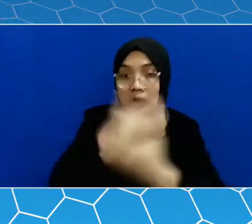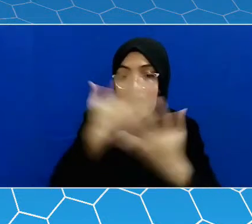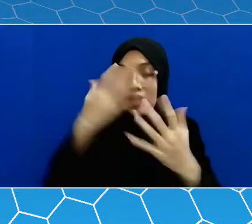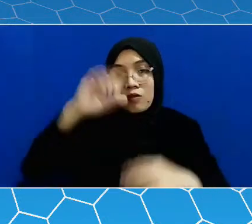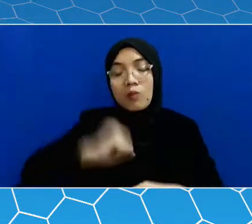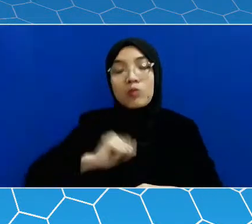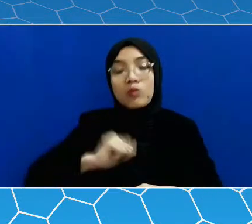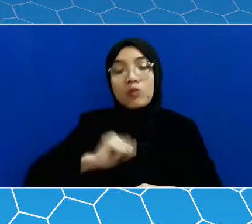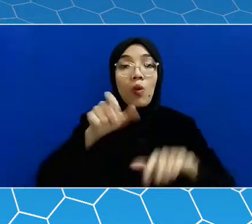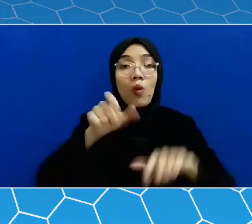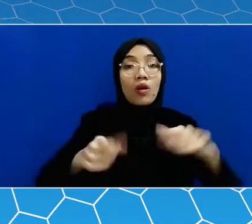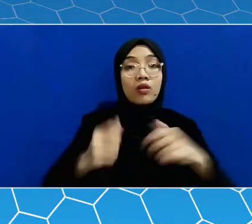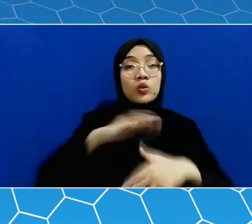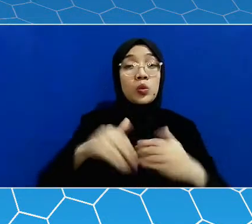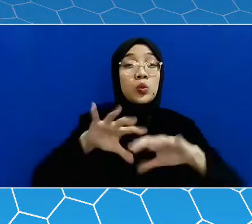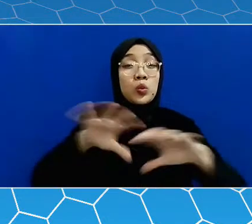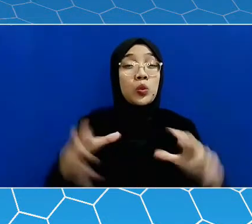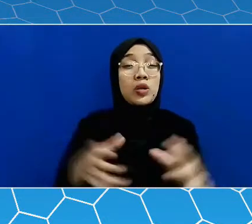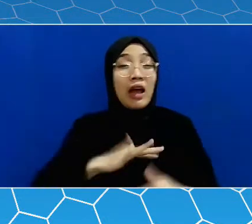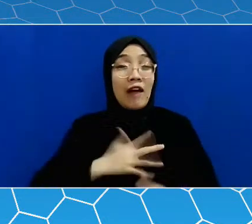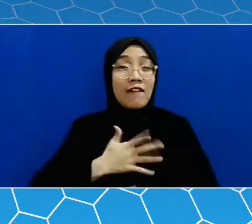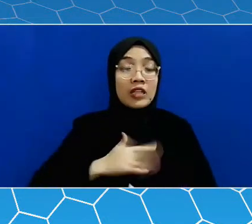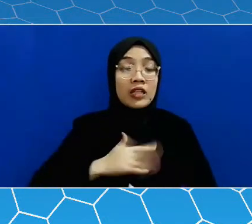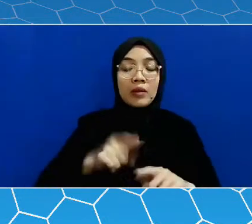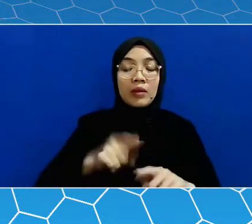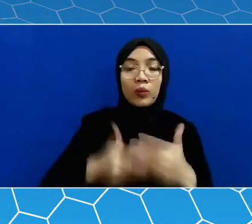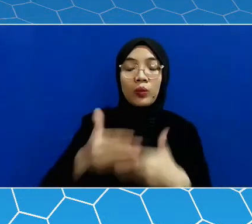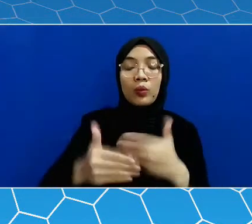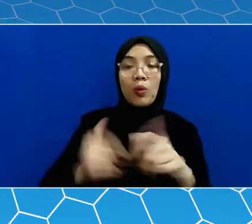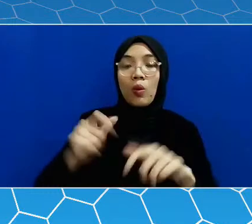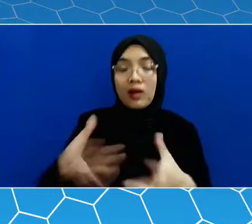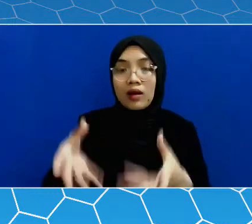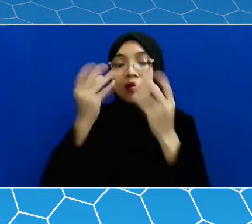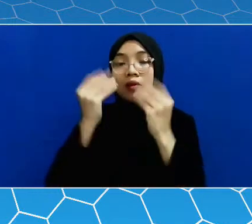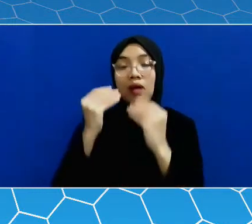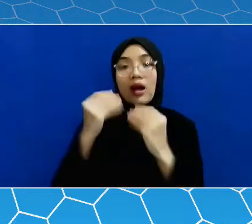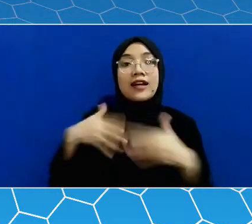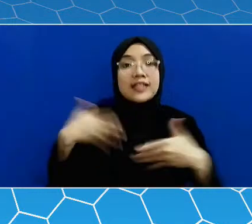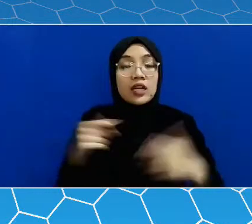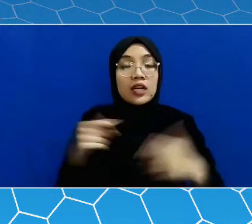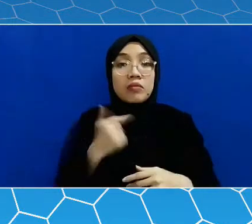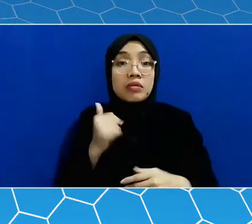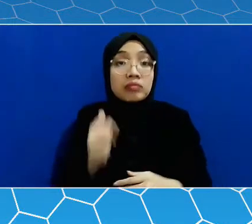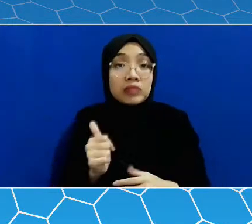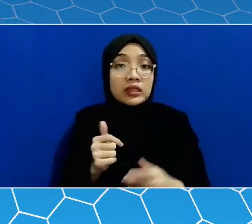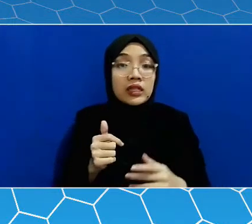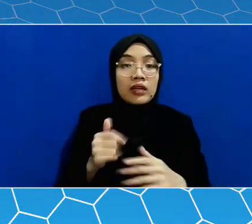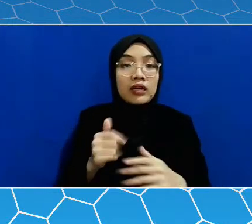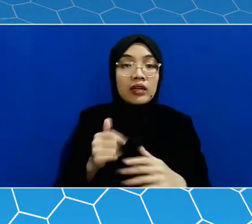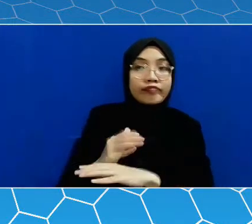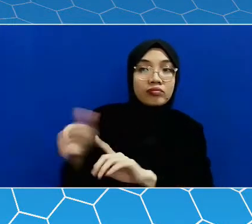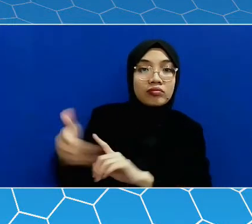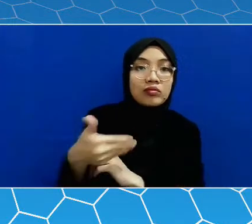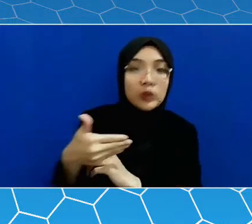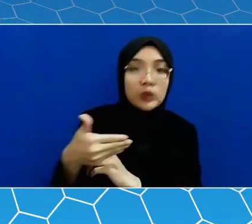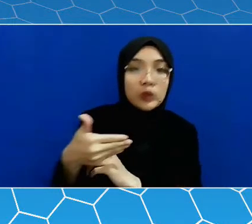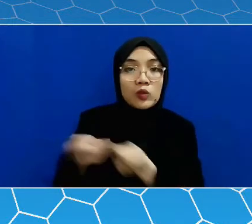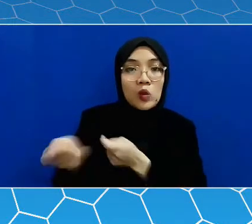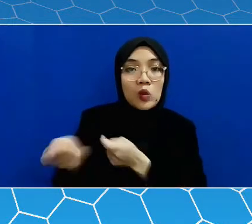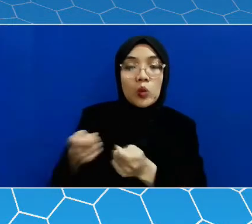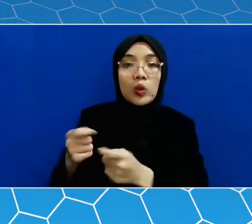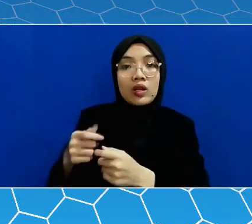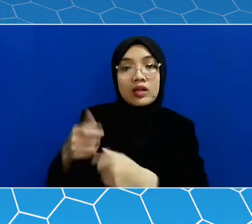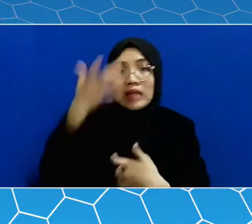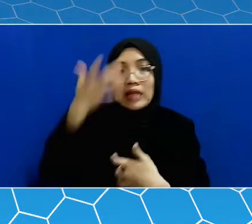time, people were happy that we were able to contain the disease. And I think and that's